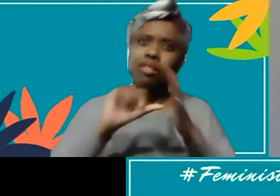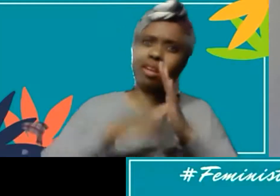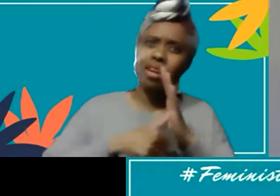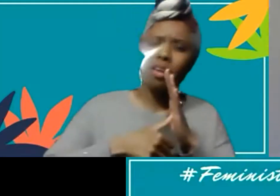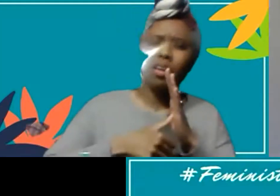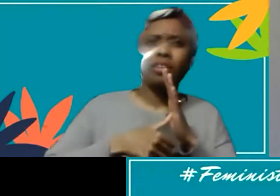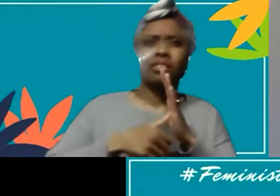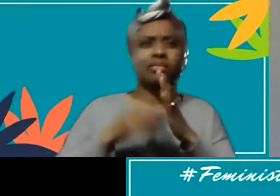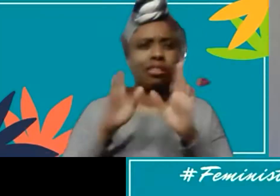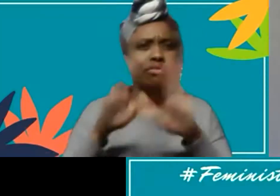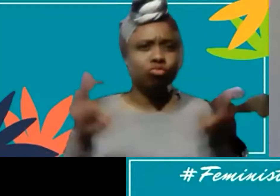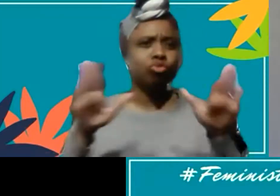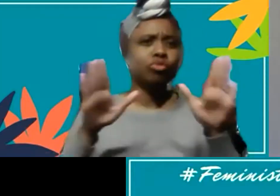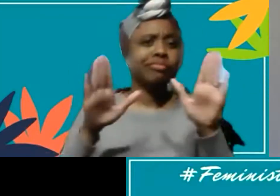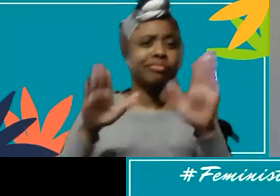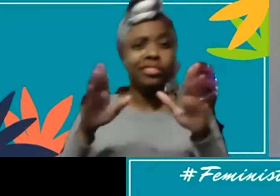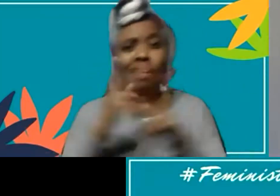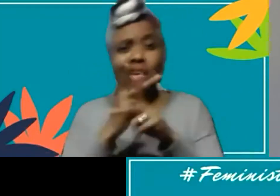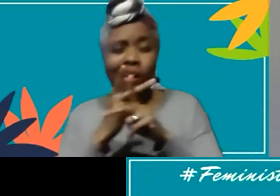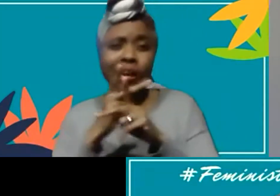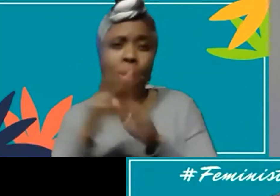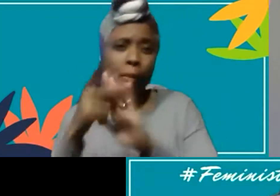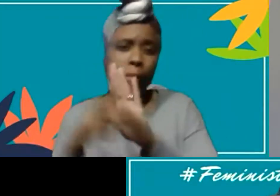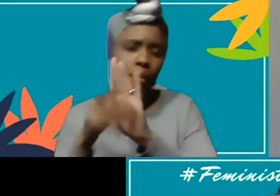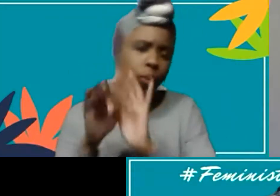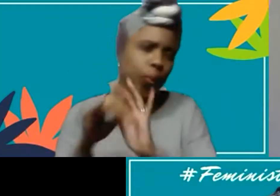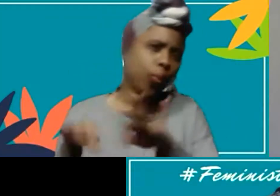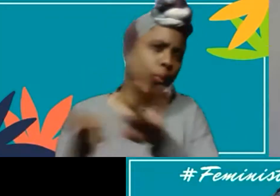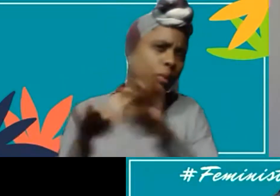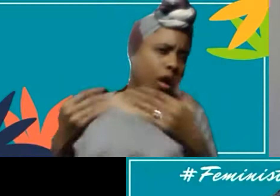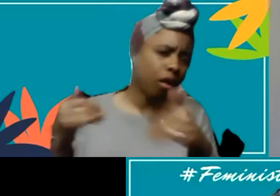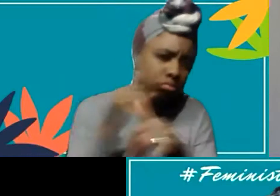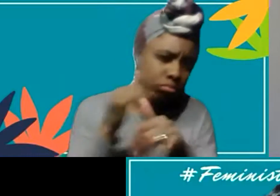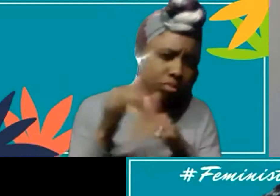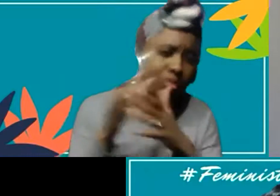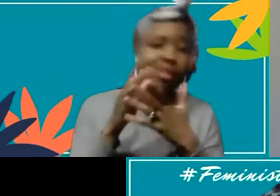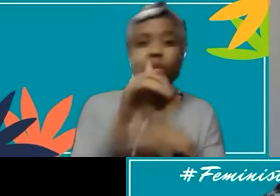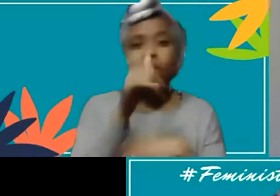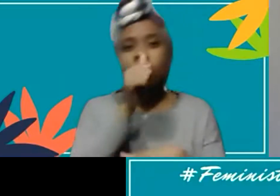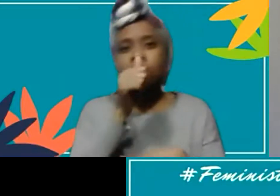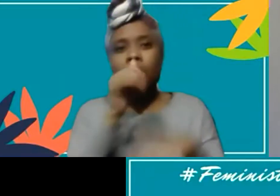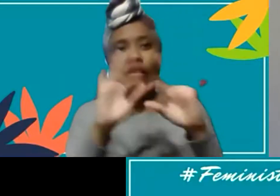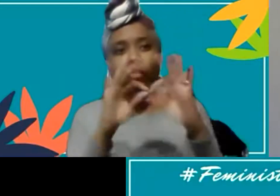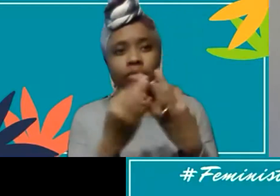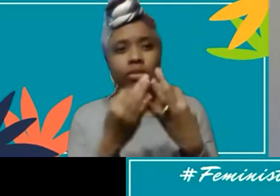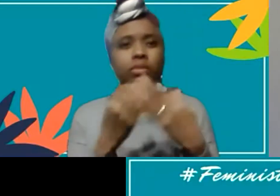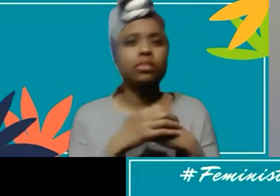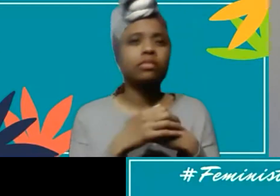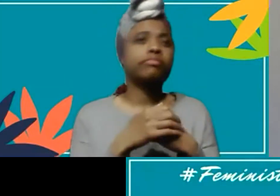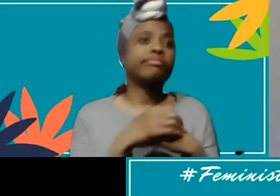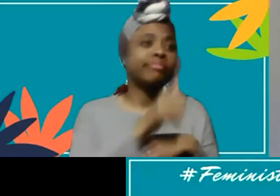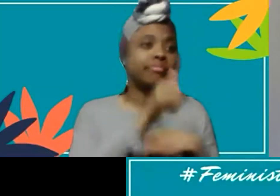maternal and childcare policies, and that is so important in what has happened in our society with the privatization of the family